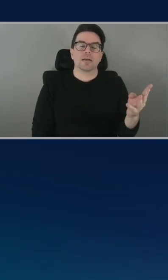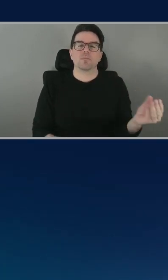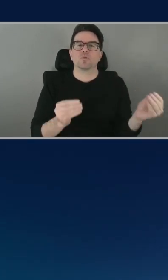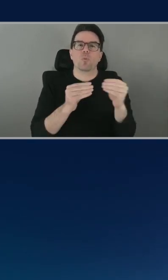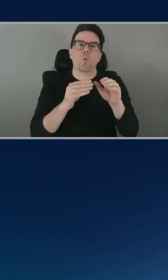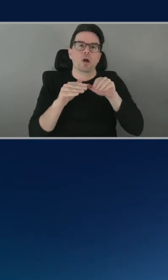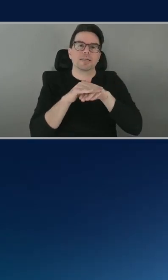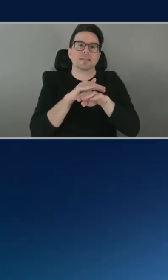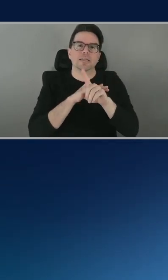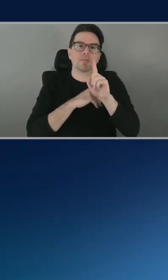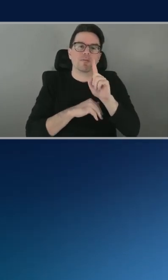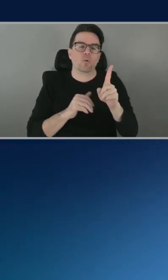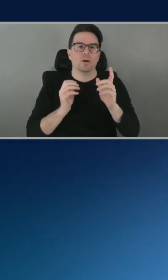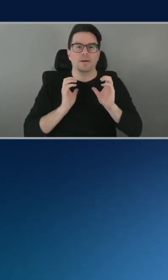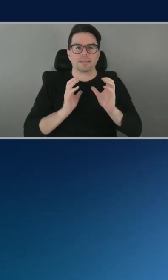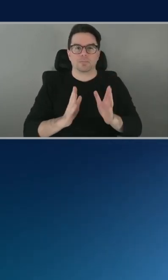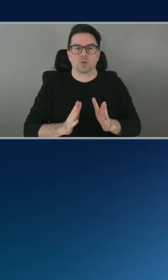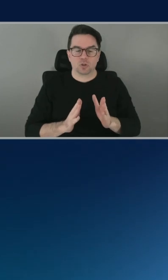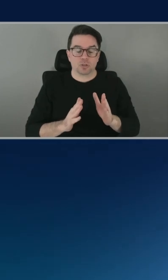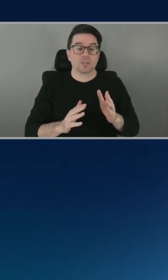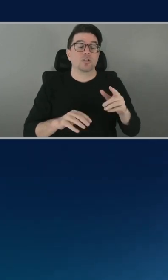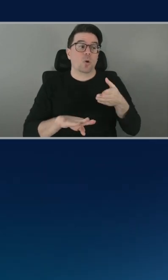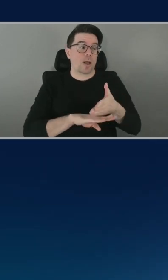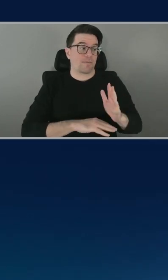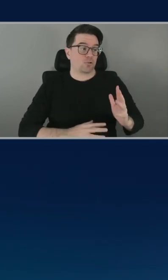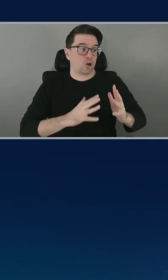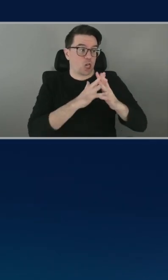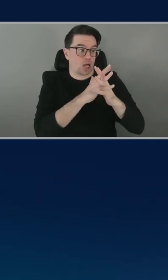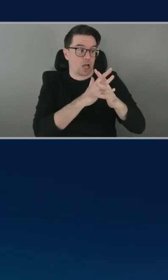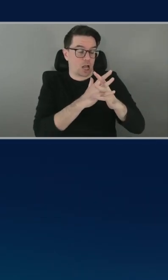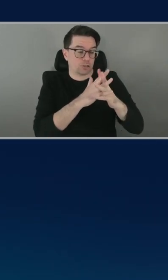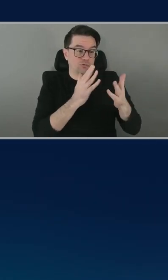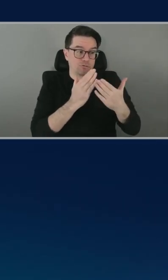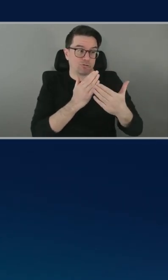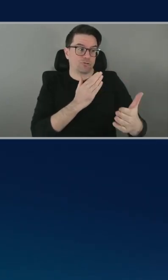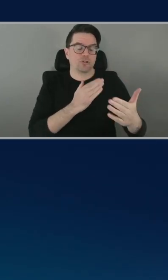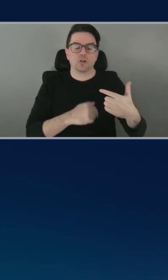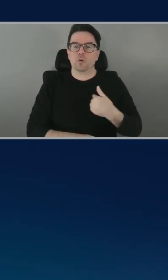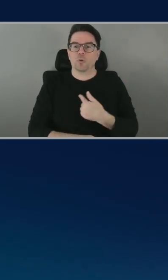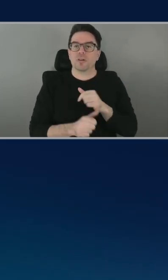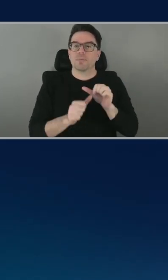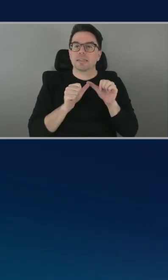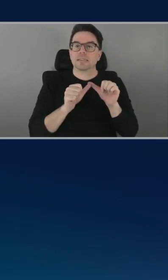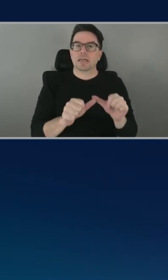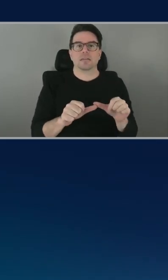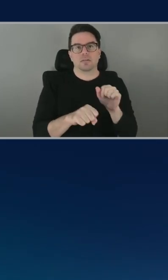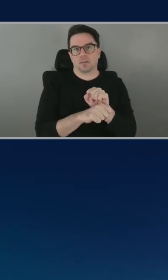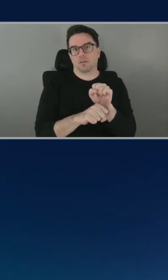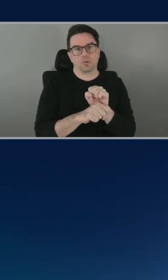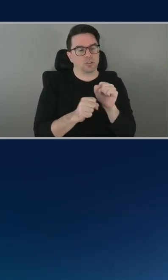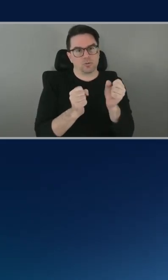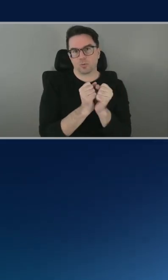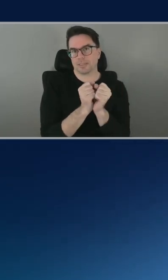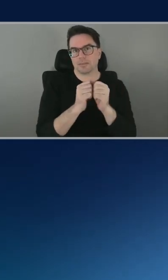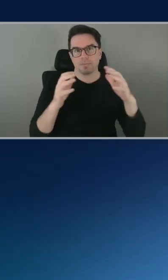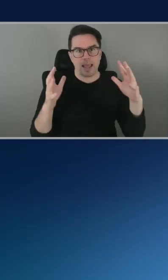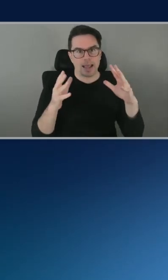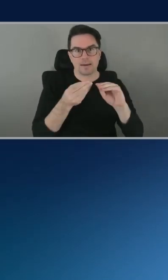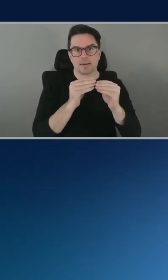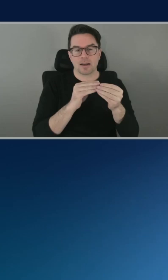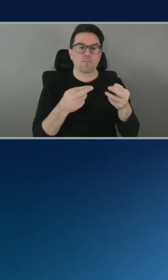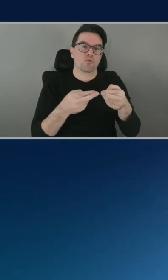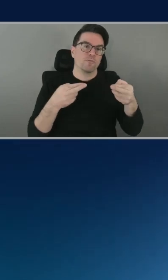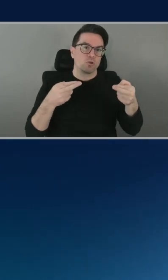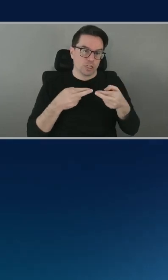And so since we launched, we've basically been constantly working to expand the number of regions where S3 Tables